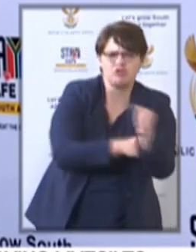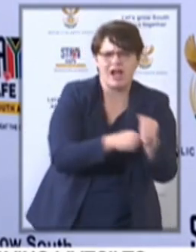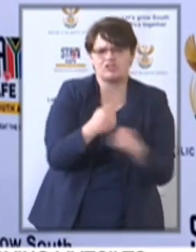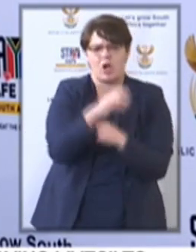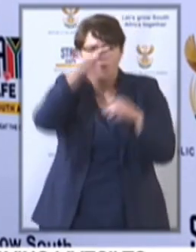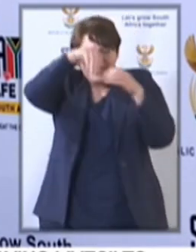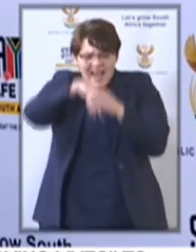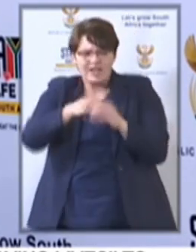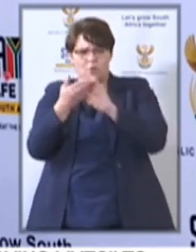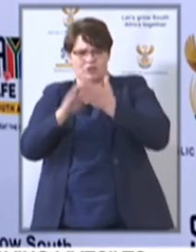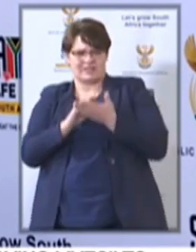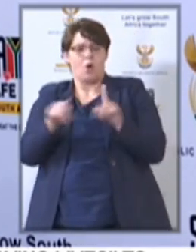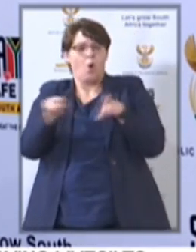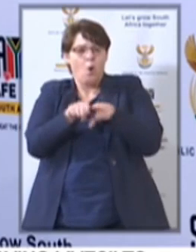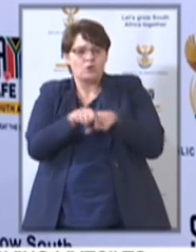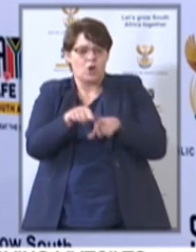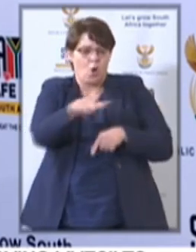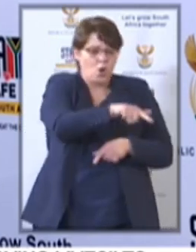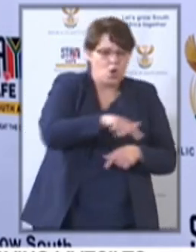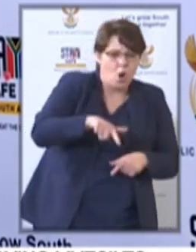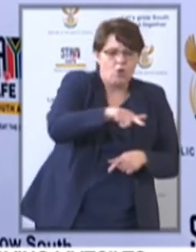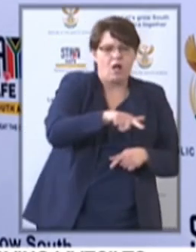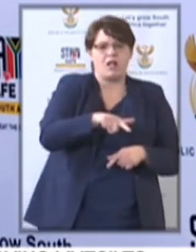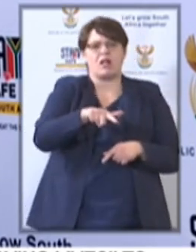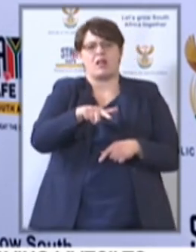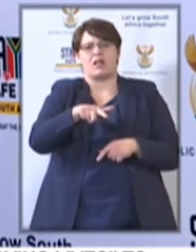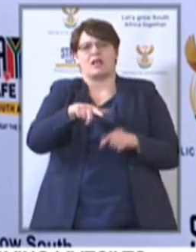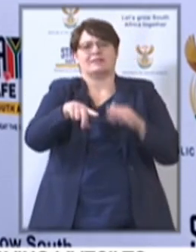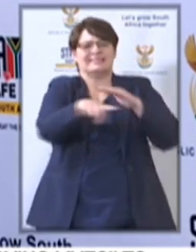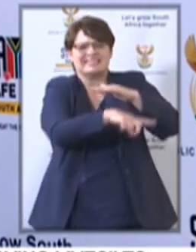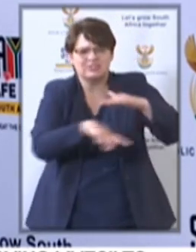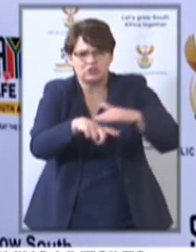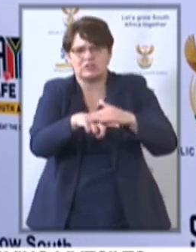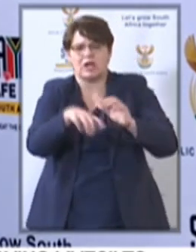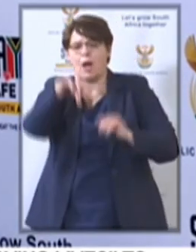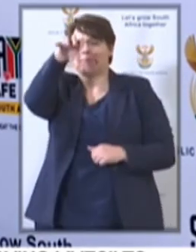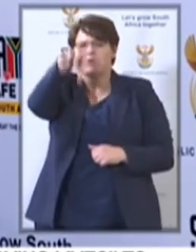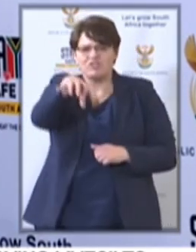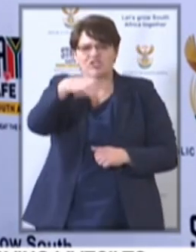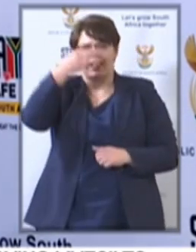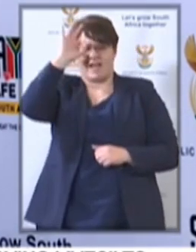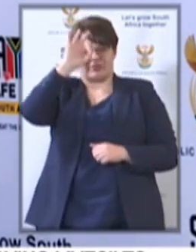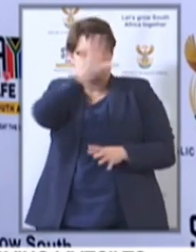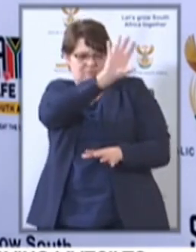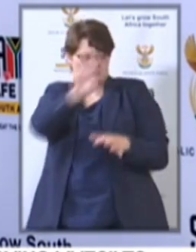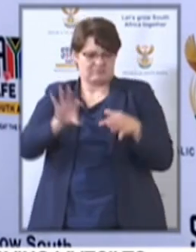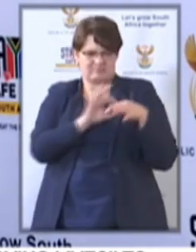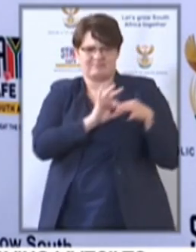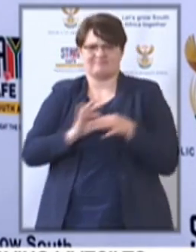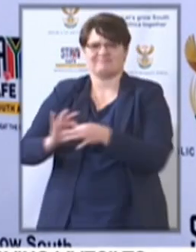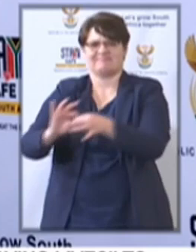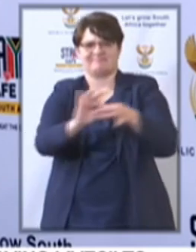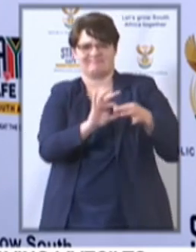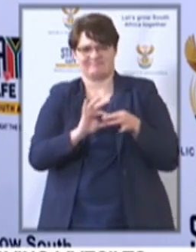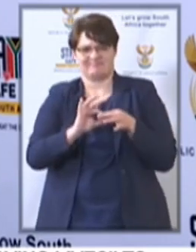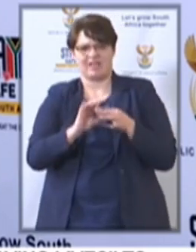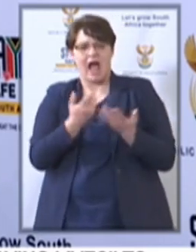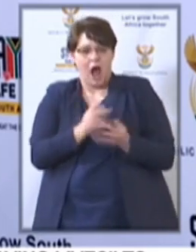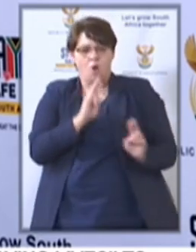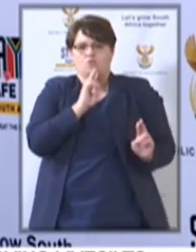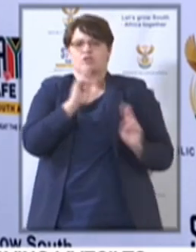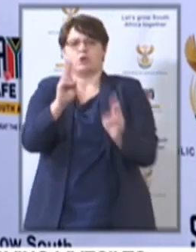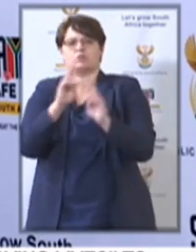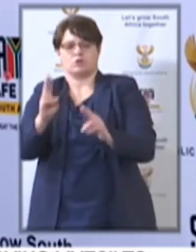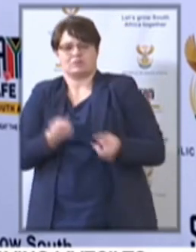serve, and with local and district and provincial government to create articulated, seamless,